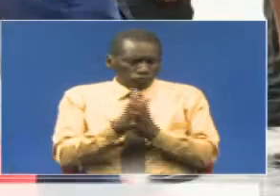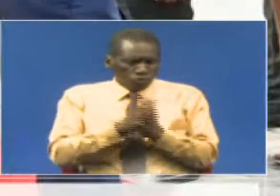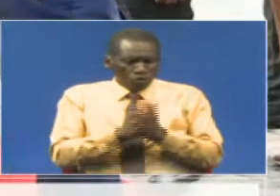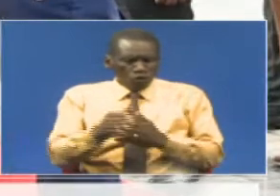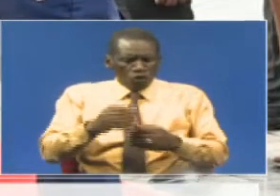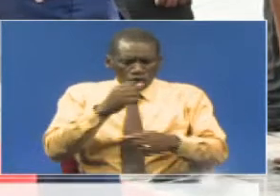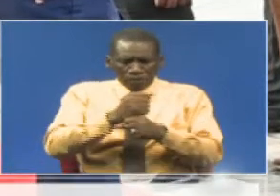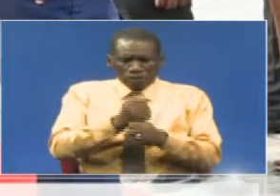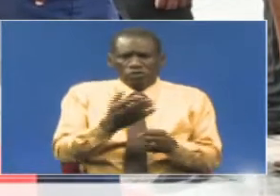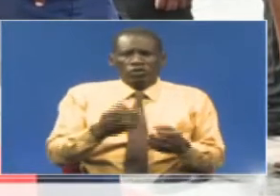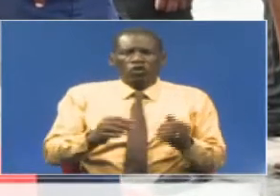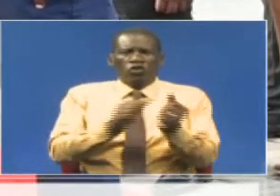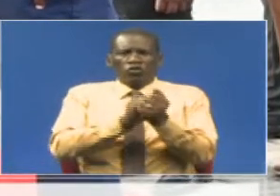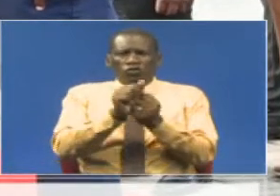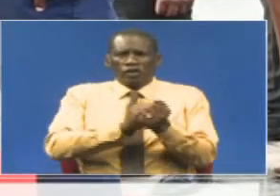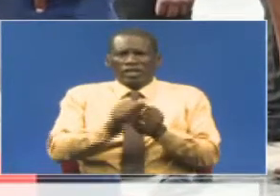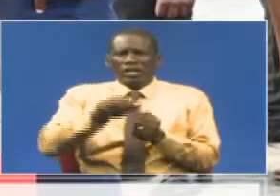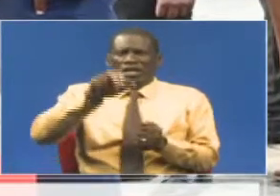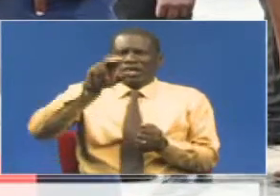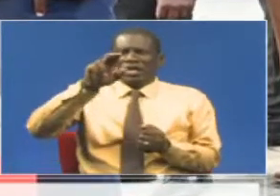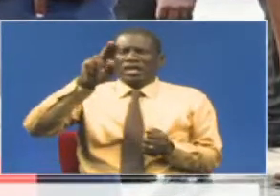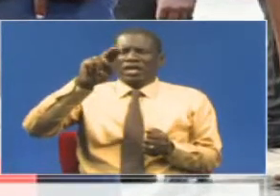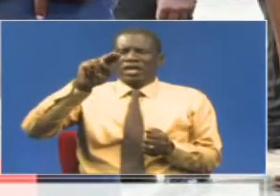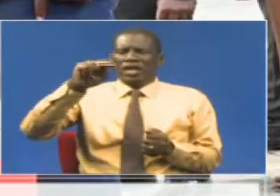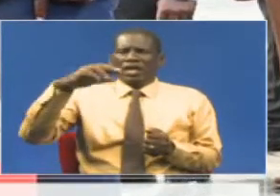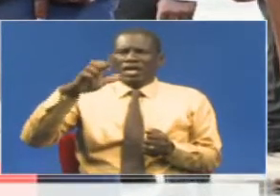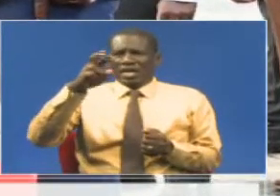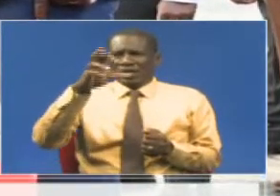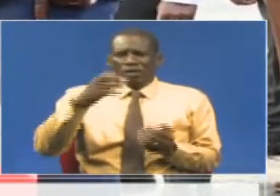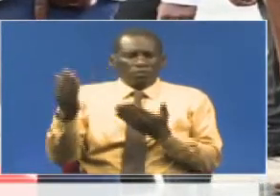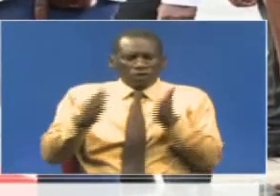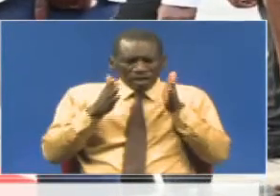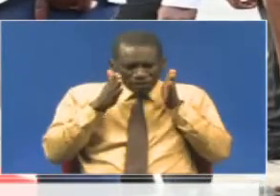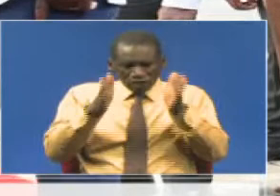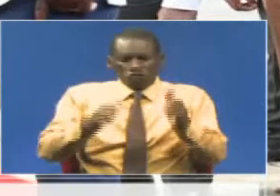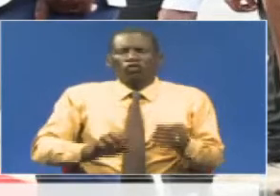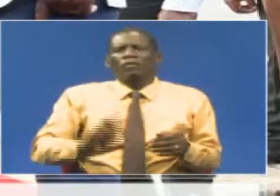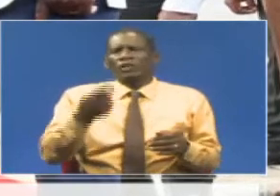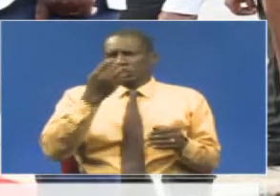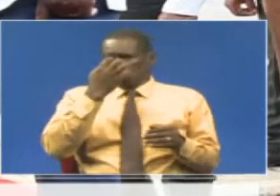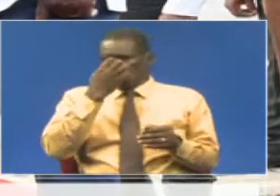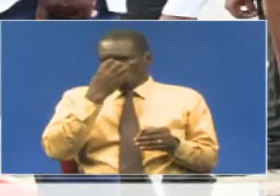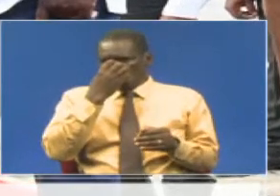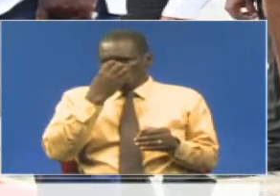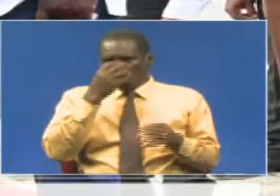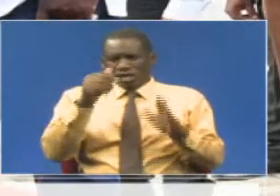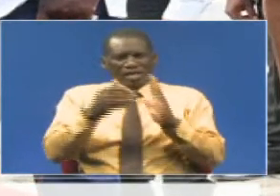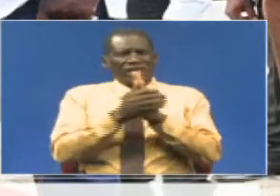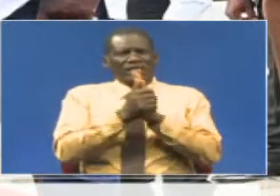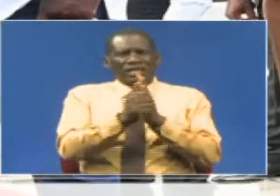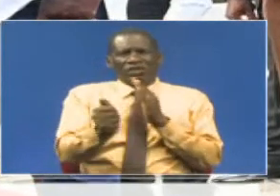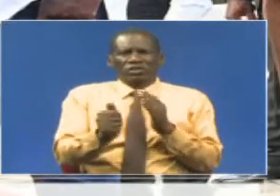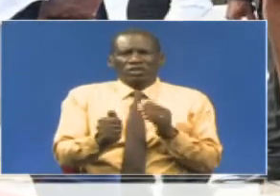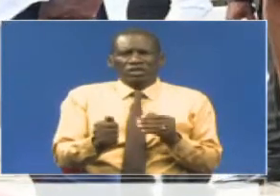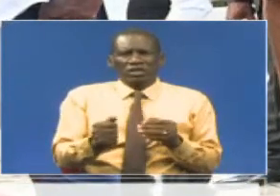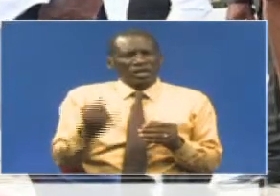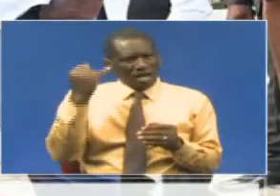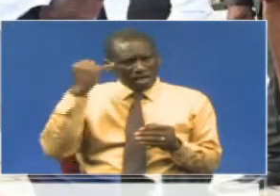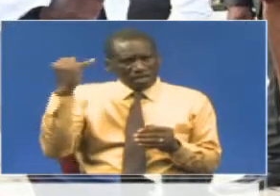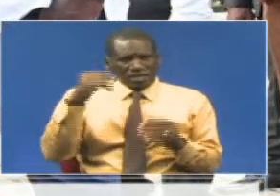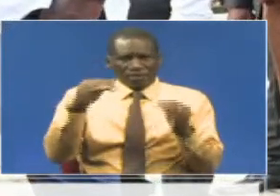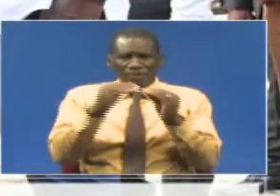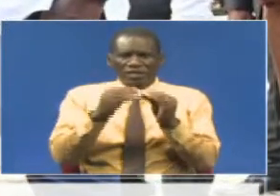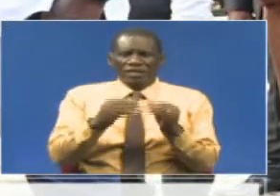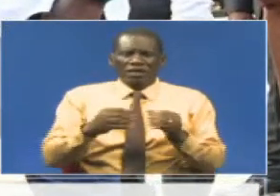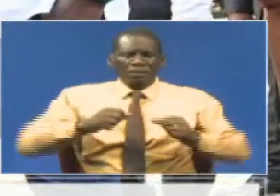kuziunda. On Friday, Ngari's invention caught the attention of President William Ruto at the Talenta Hela initiative.